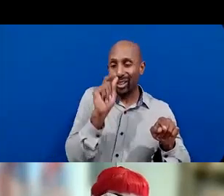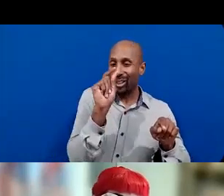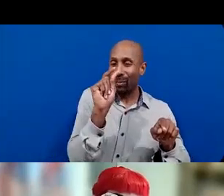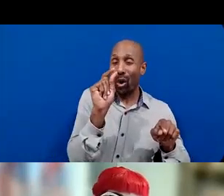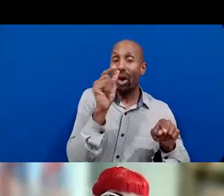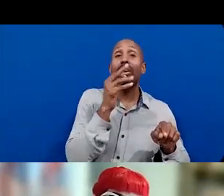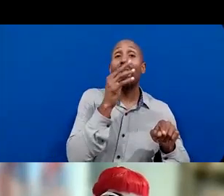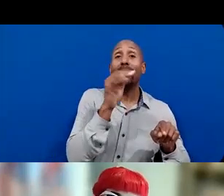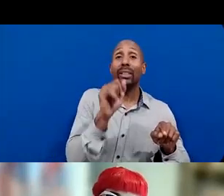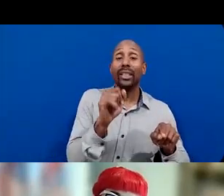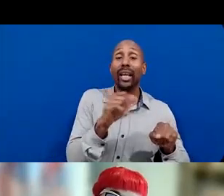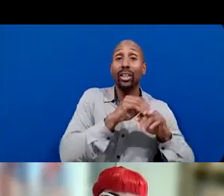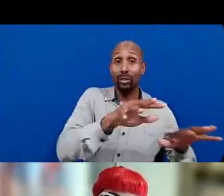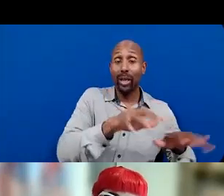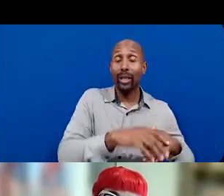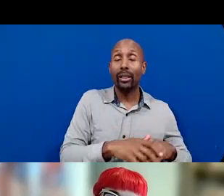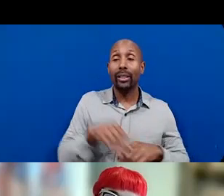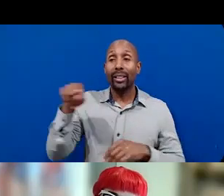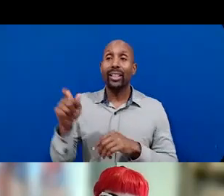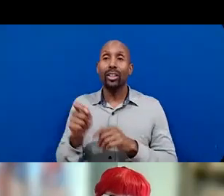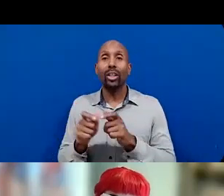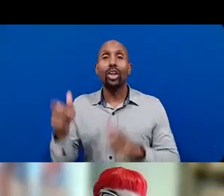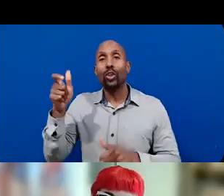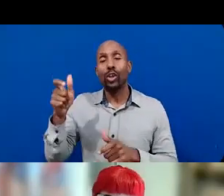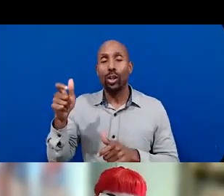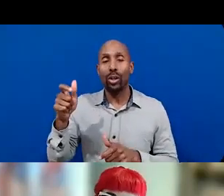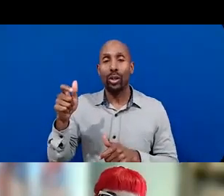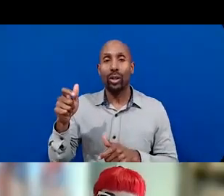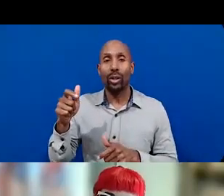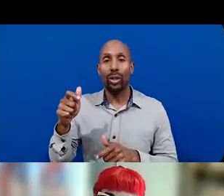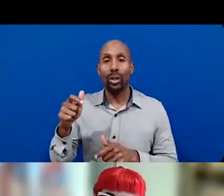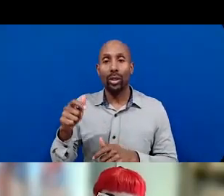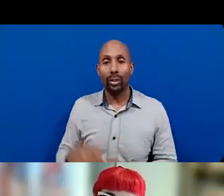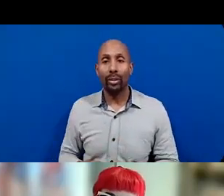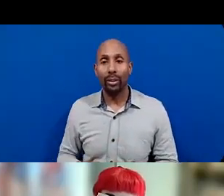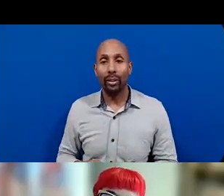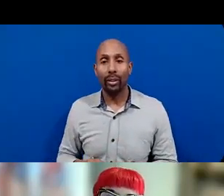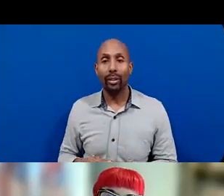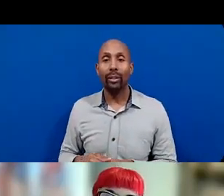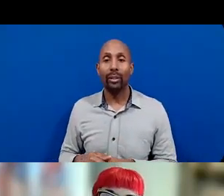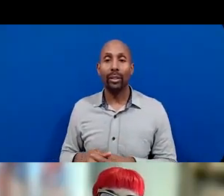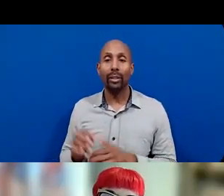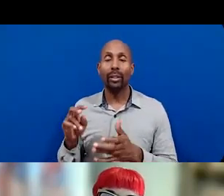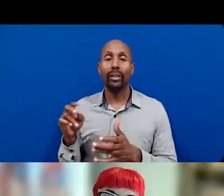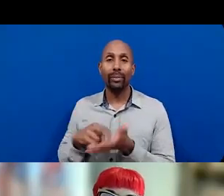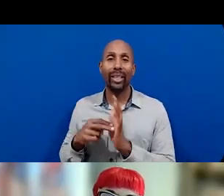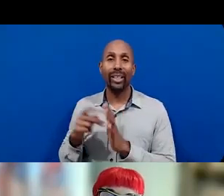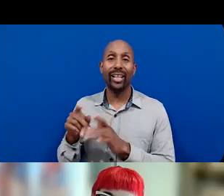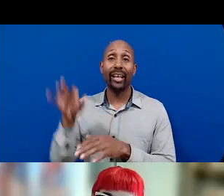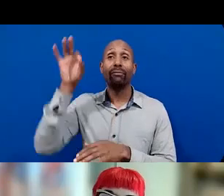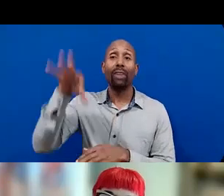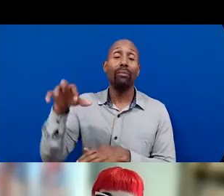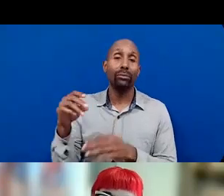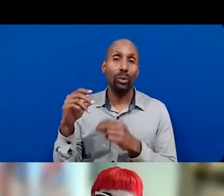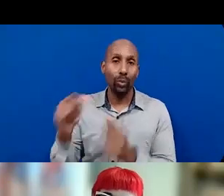droplets, and this monkeypox is large droplets, so they fall pretty quickly when they're large droplets. So that's